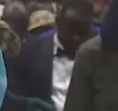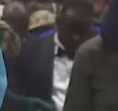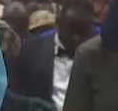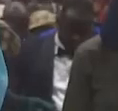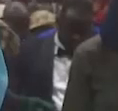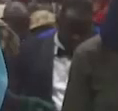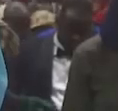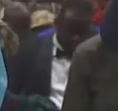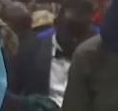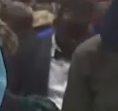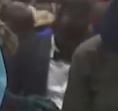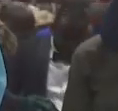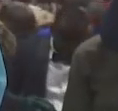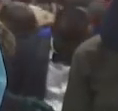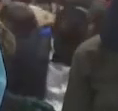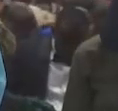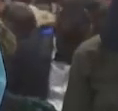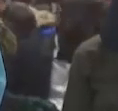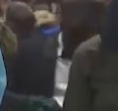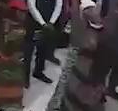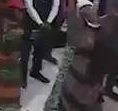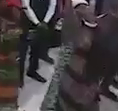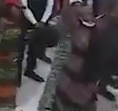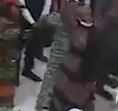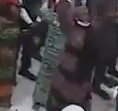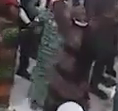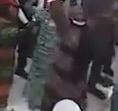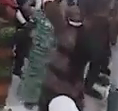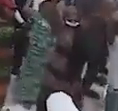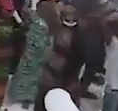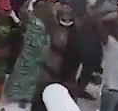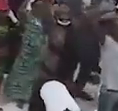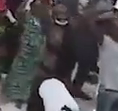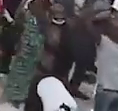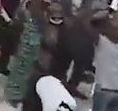In Jesus' mighty name, we have prayed.